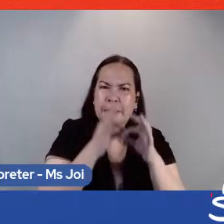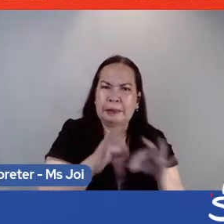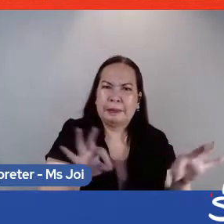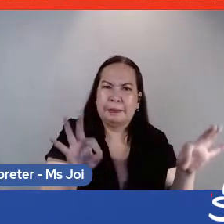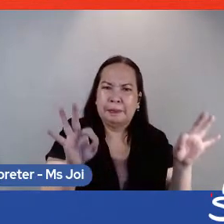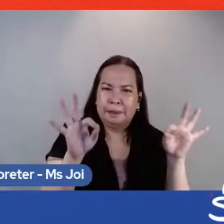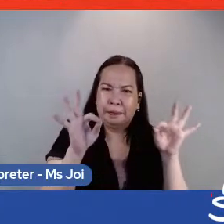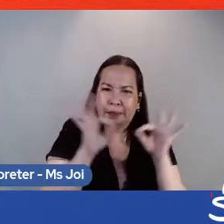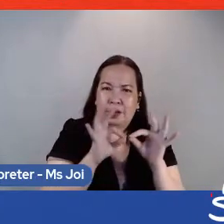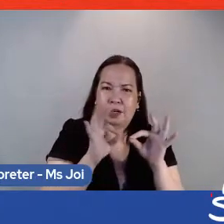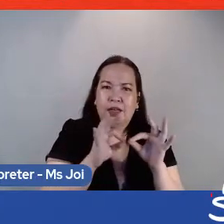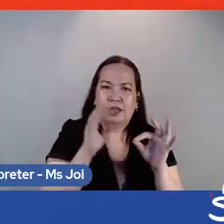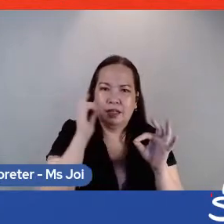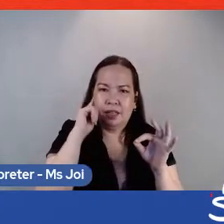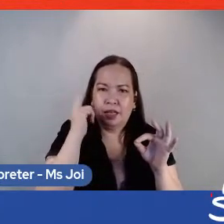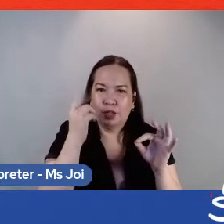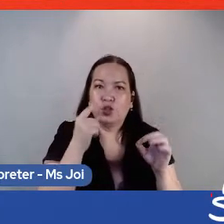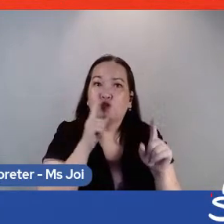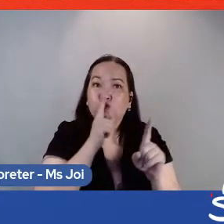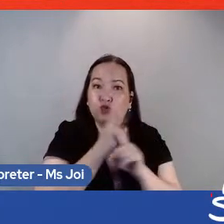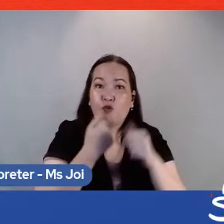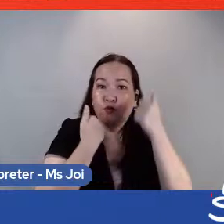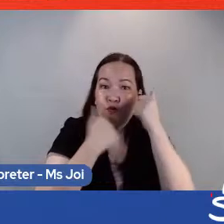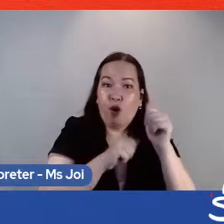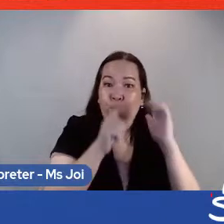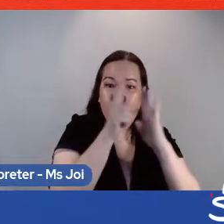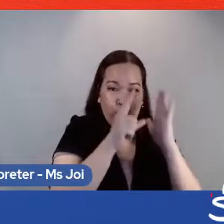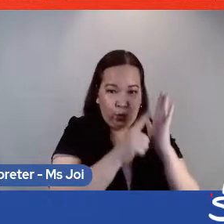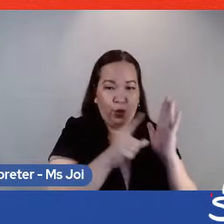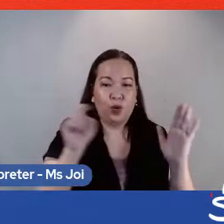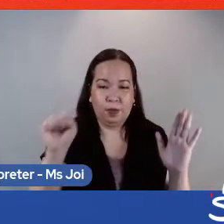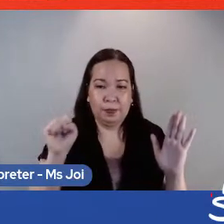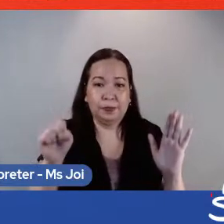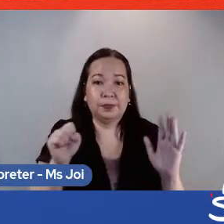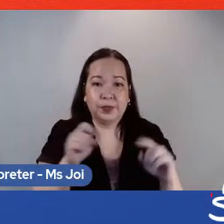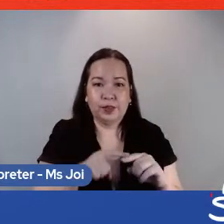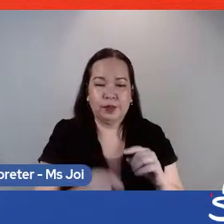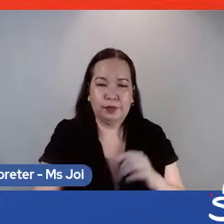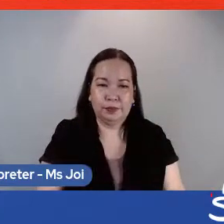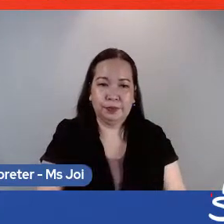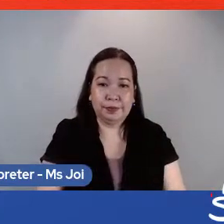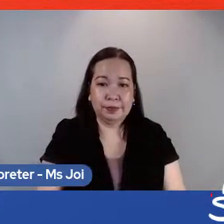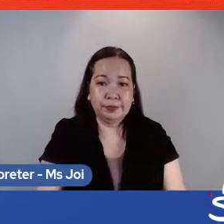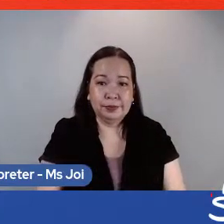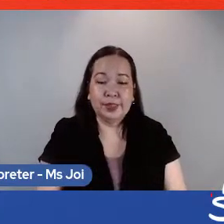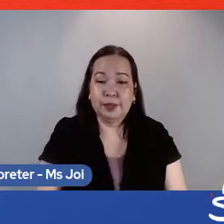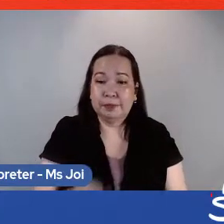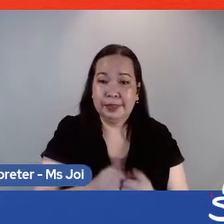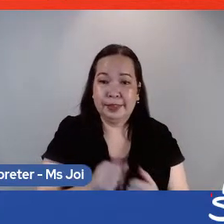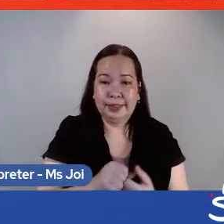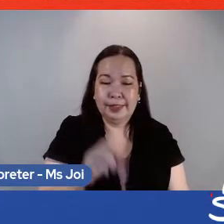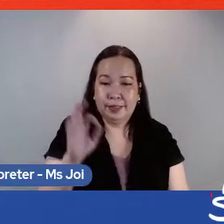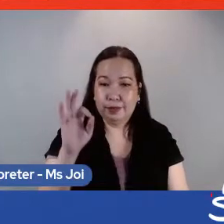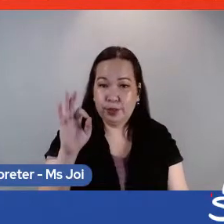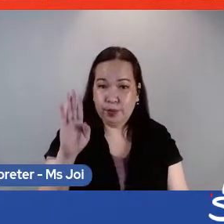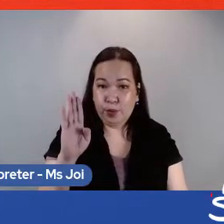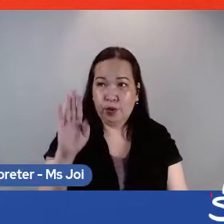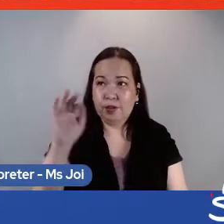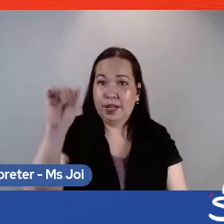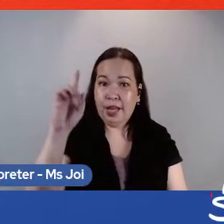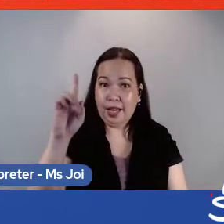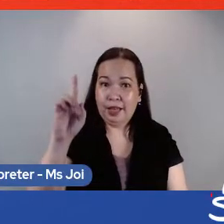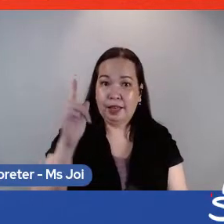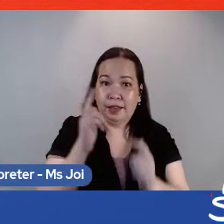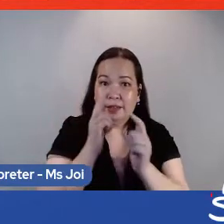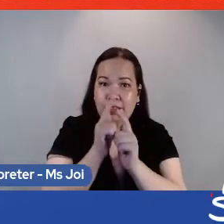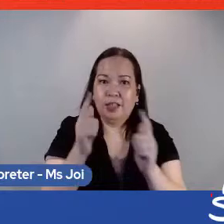we know they're following the country's election laws, right? So in this sense, the Facebook ad library had been